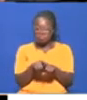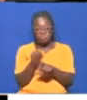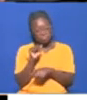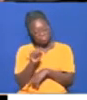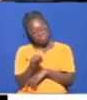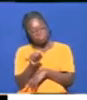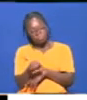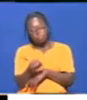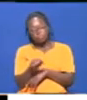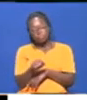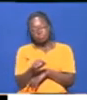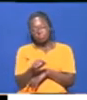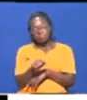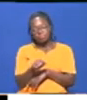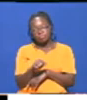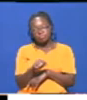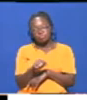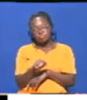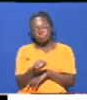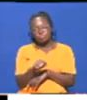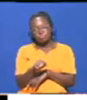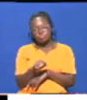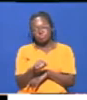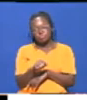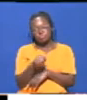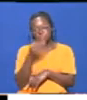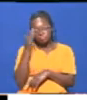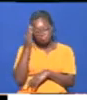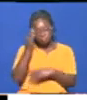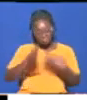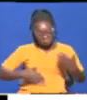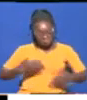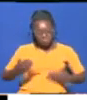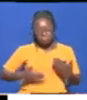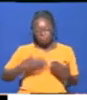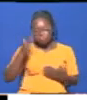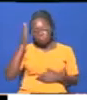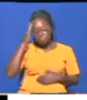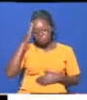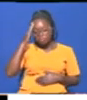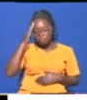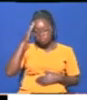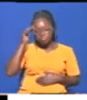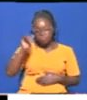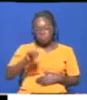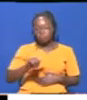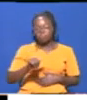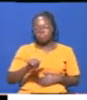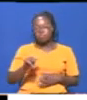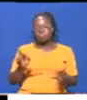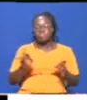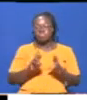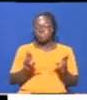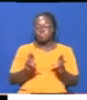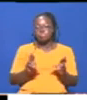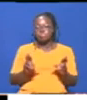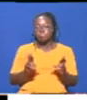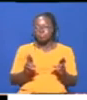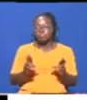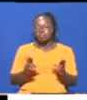Yes, I will be very pleased to know that we have already, we have been